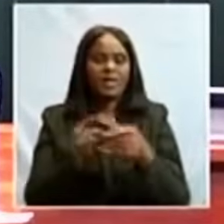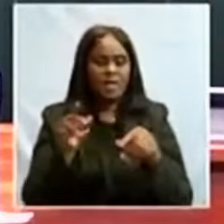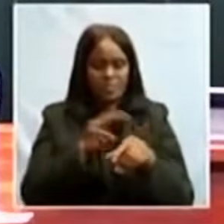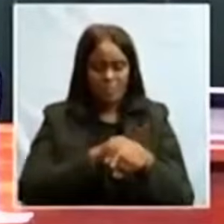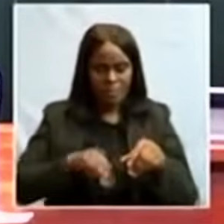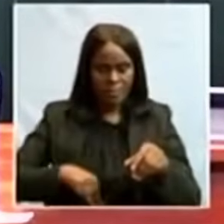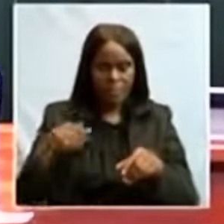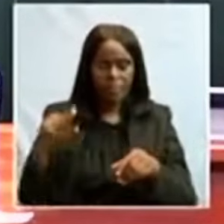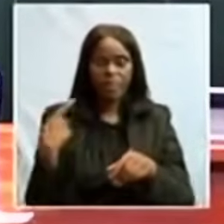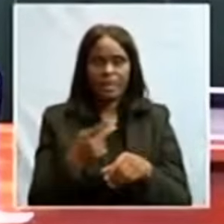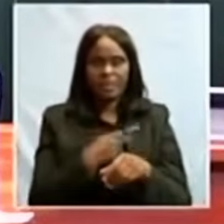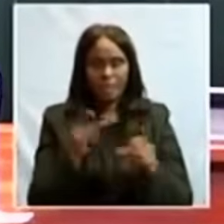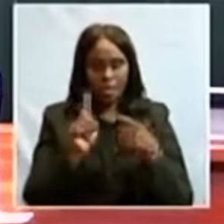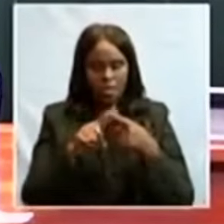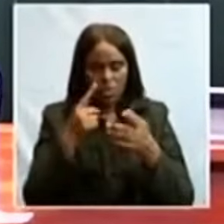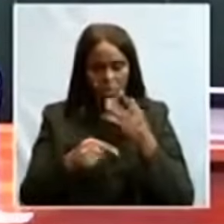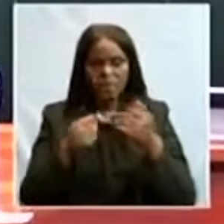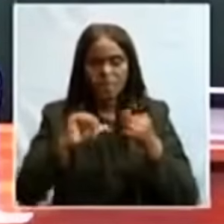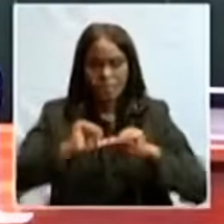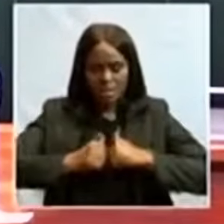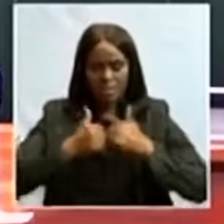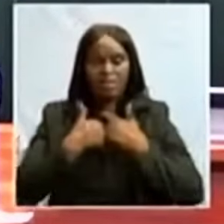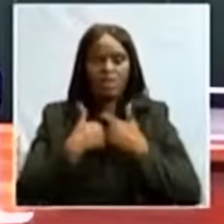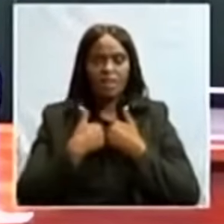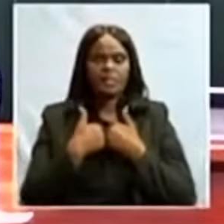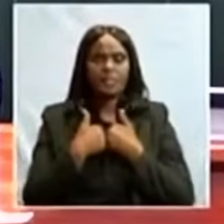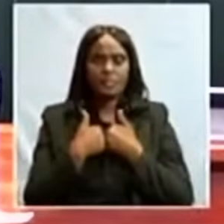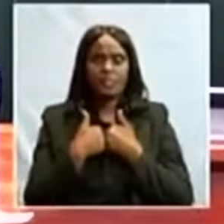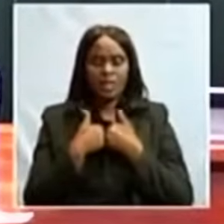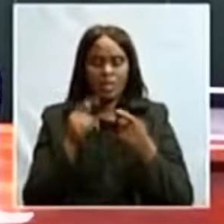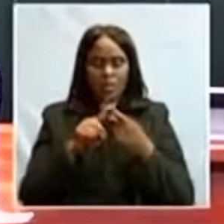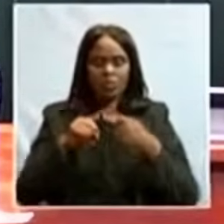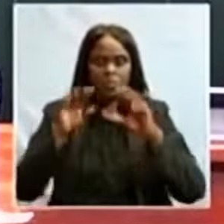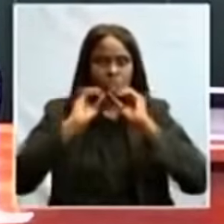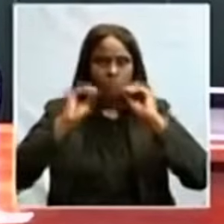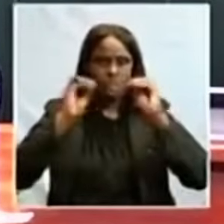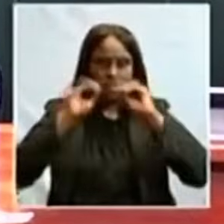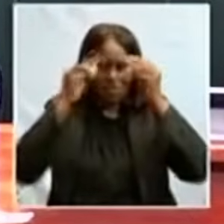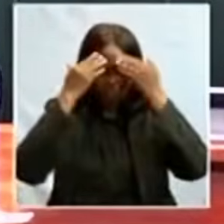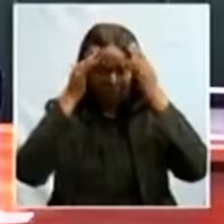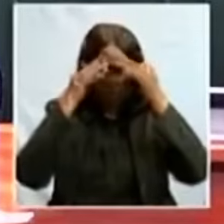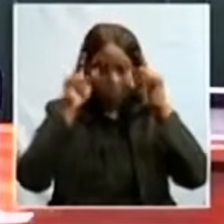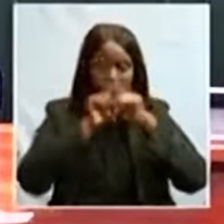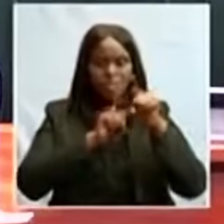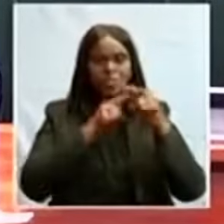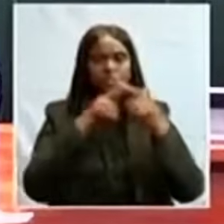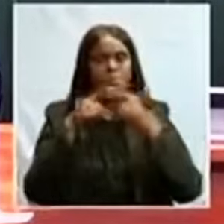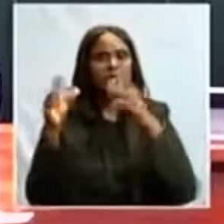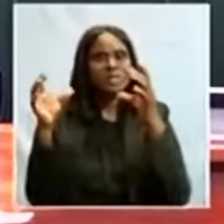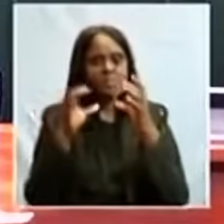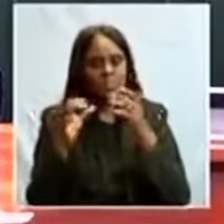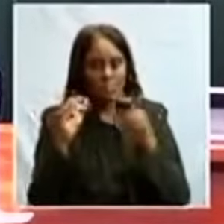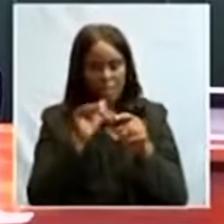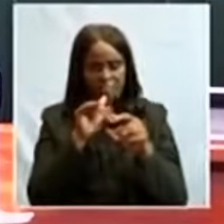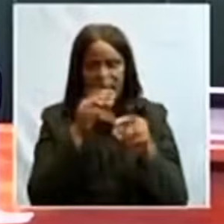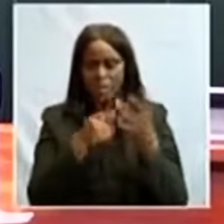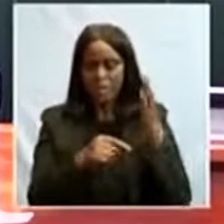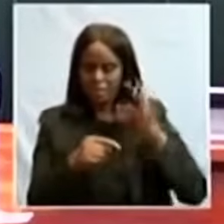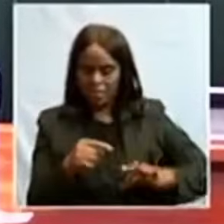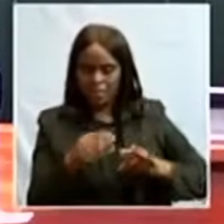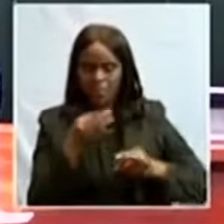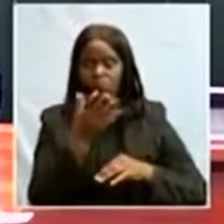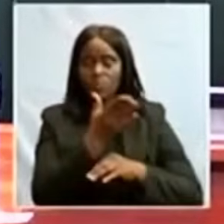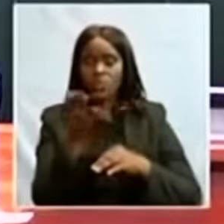members of Parliament, to take it upon ourselves to sensitize our respective communities on the benefits